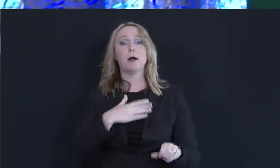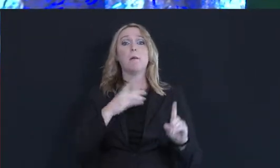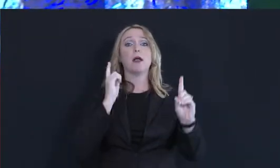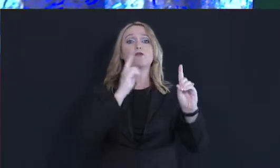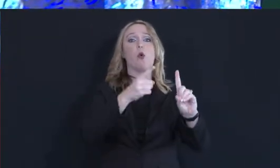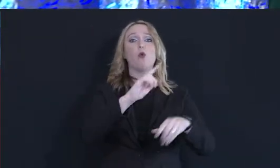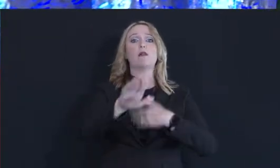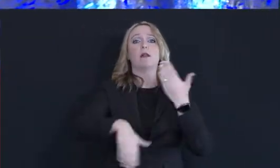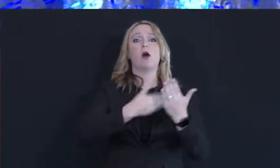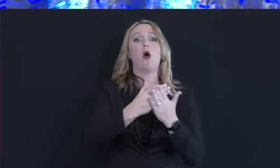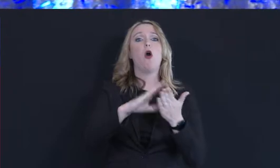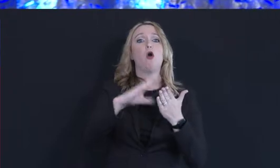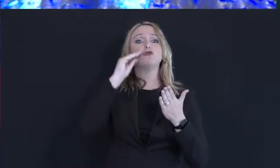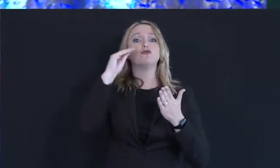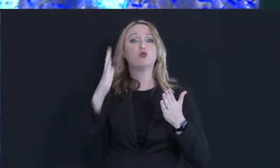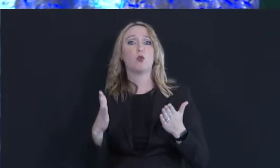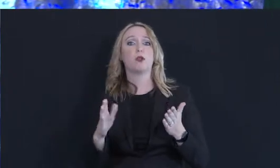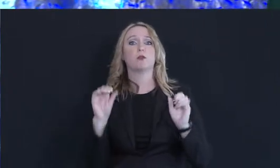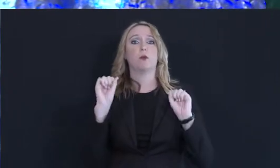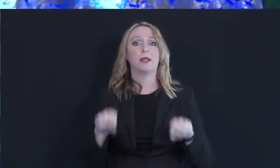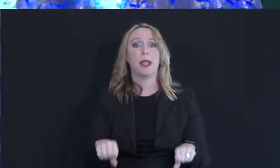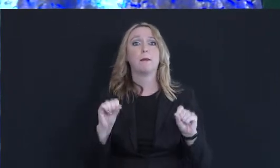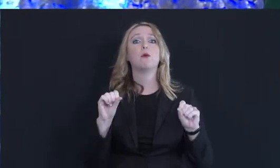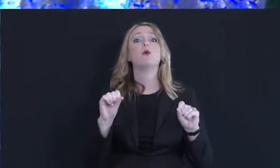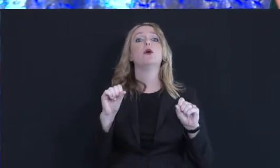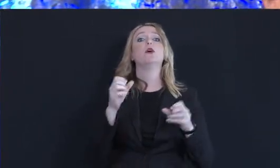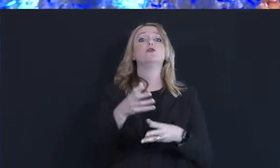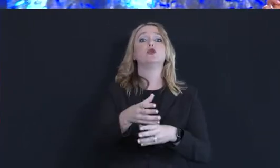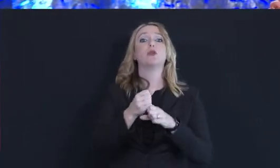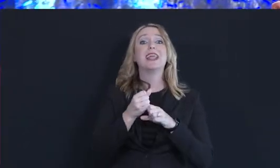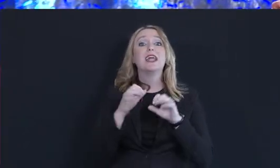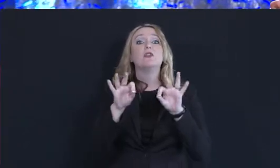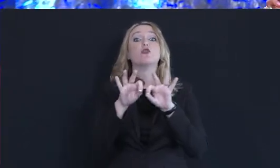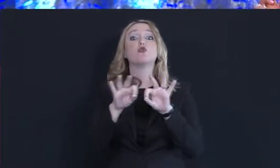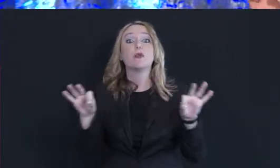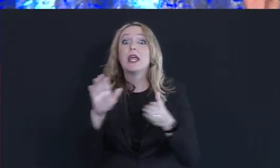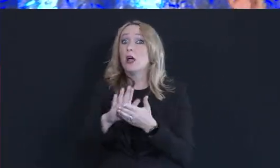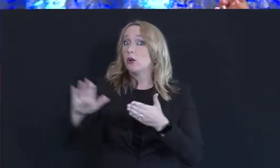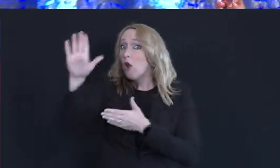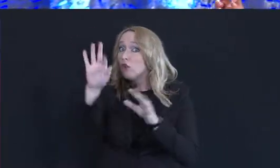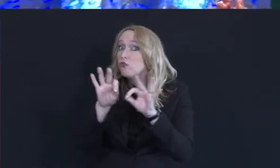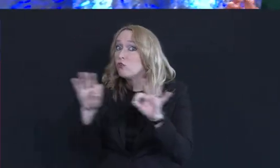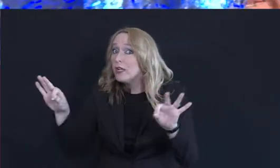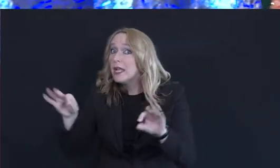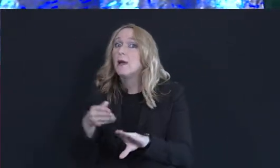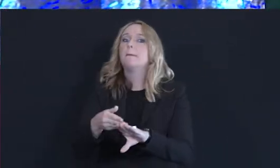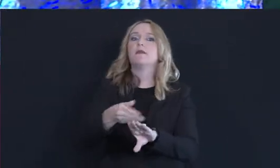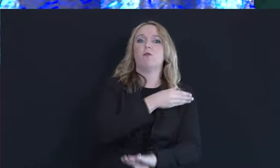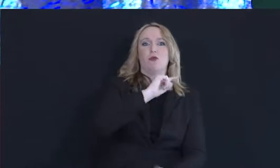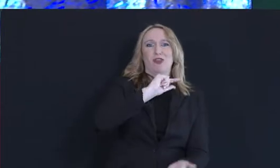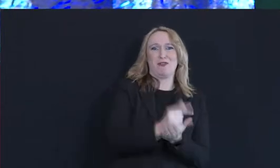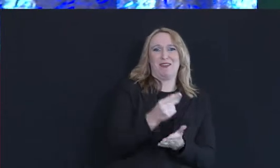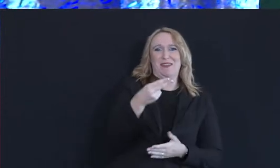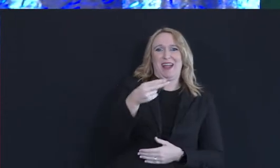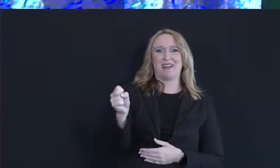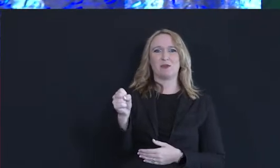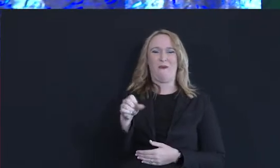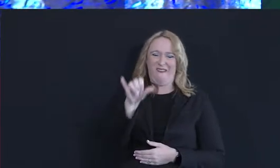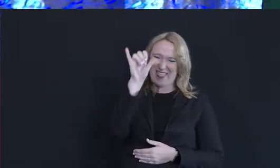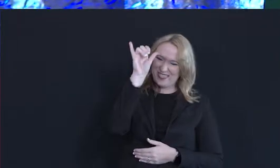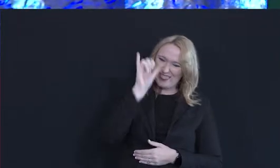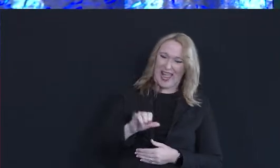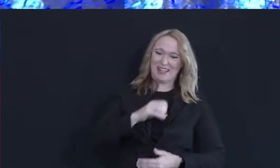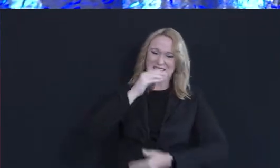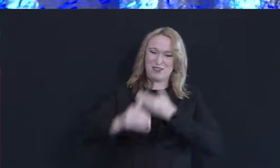a credential or a degree before they graduate high school because that ladies and gentlemen is how you build a world-class